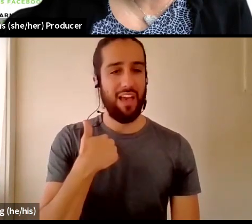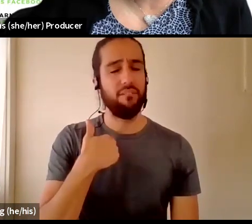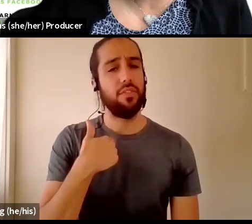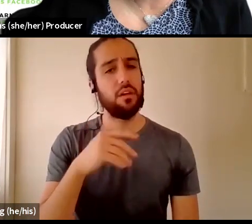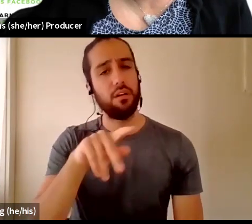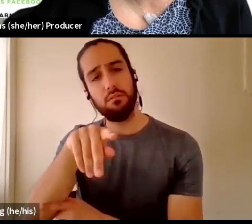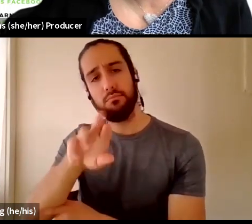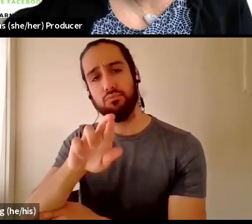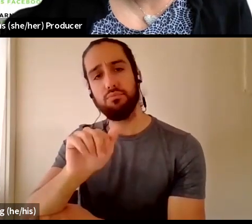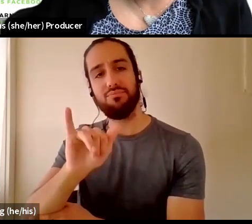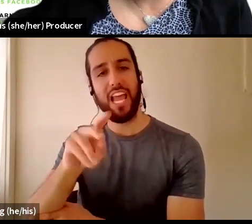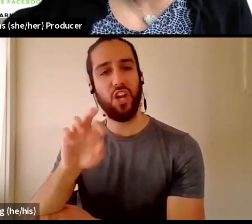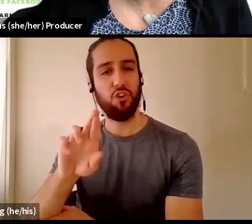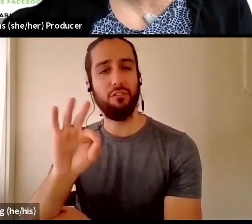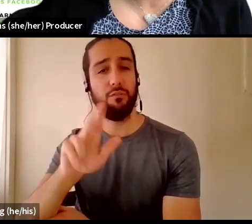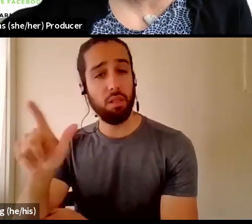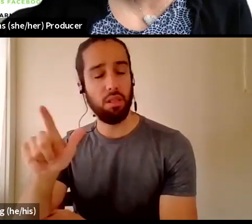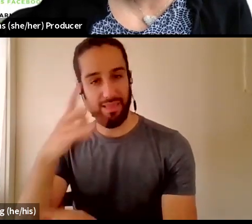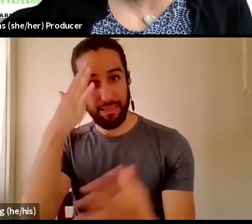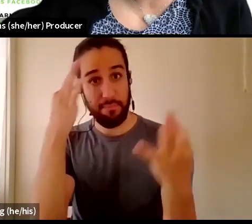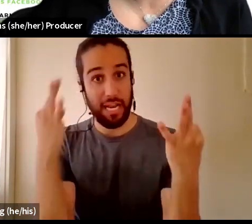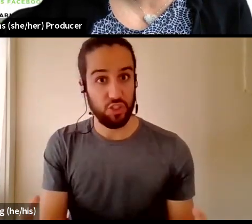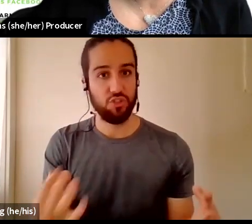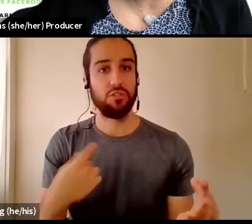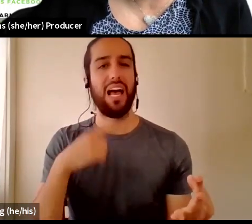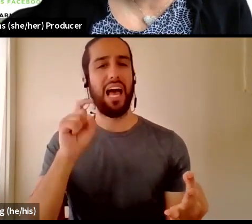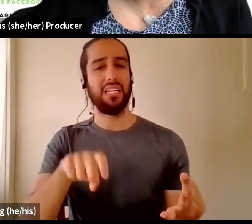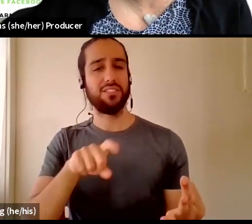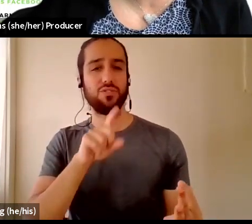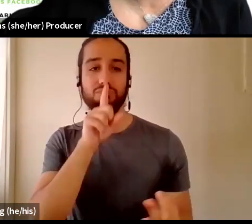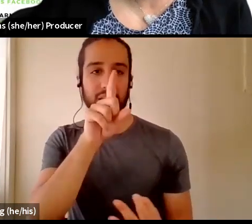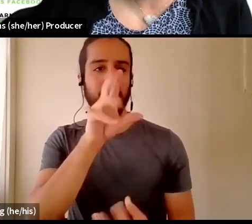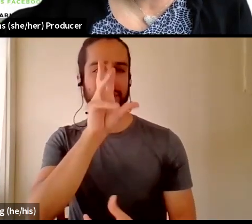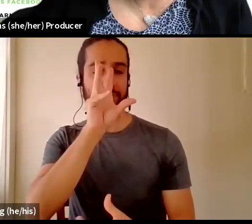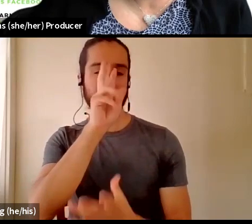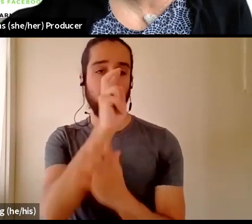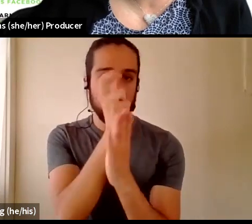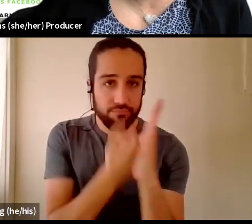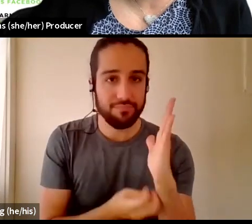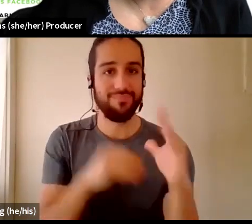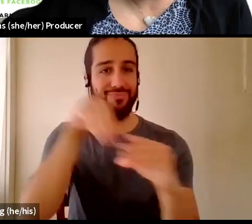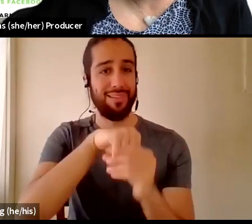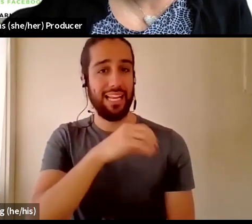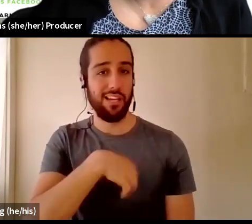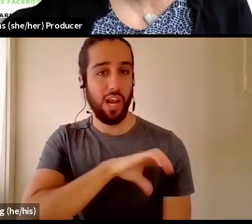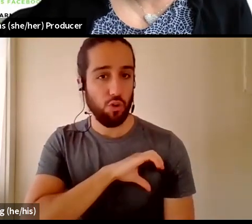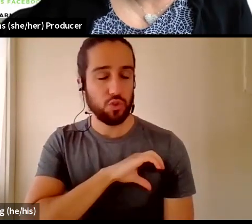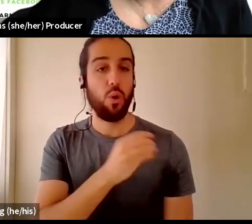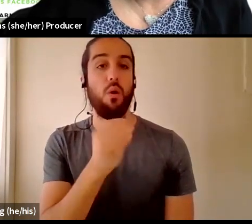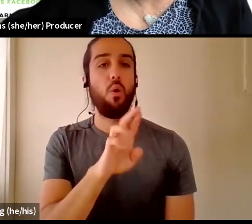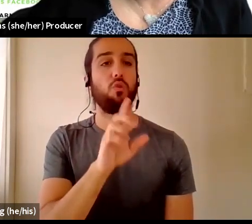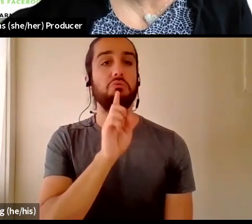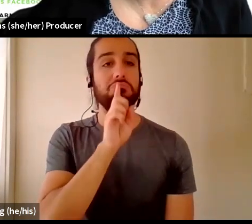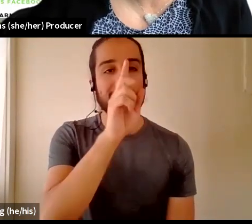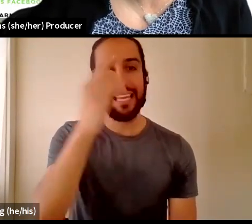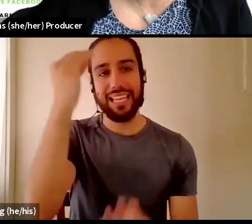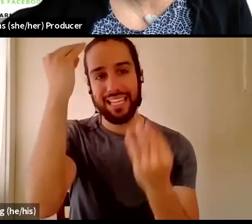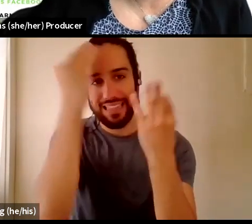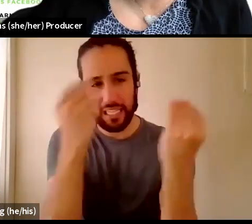meditation. I need to be really, really inside of a character. I need to be really thinking about what